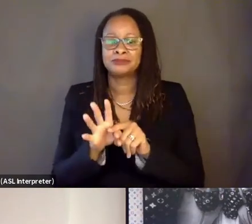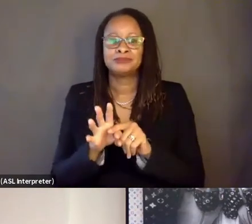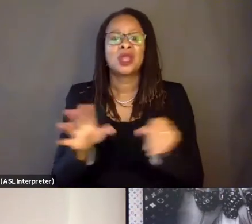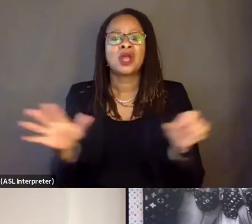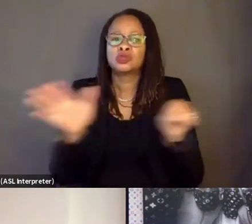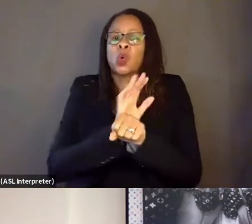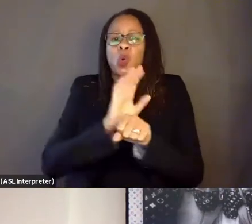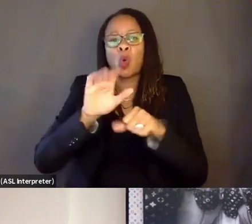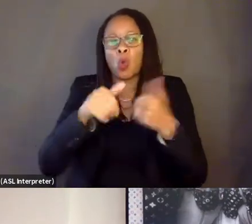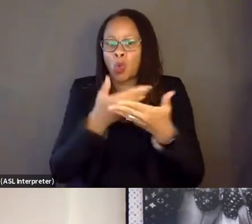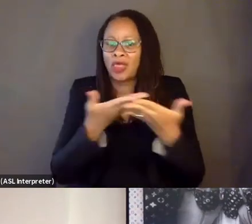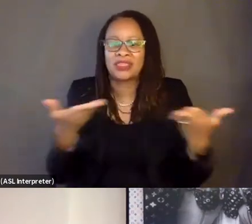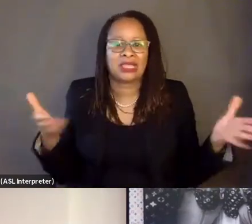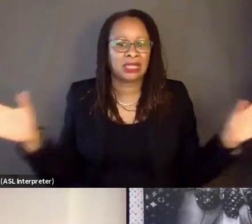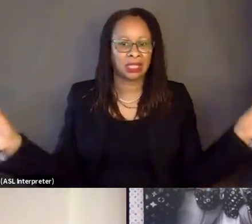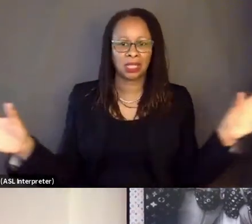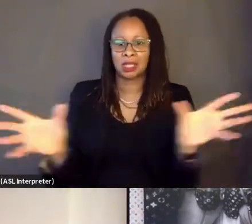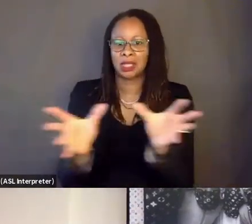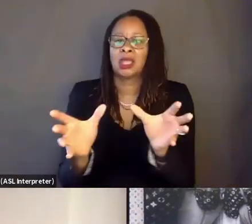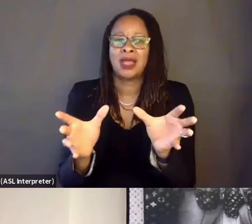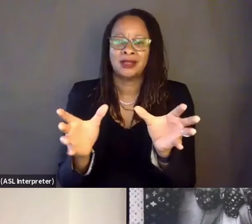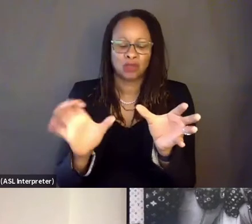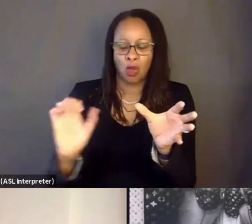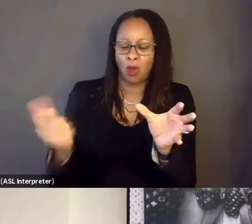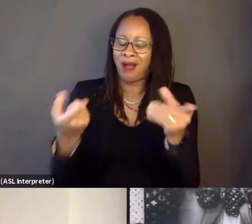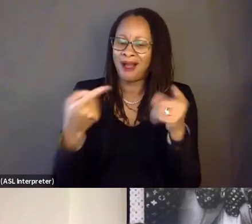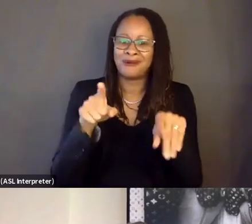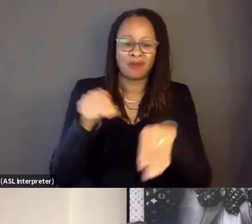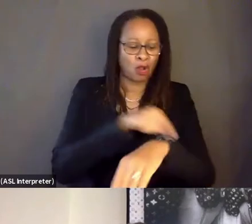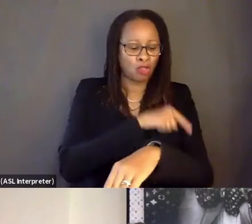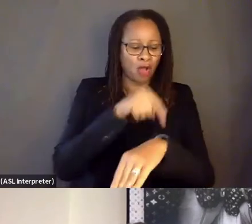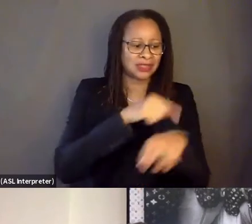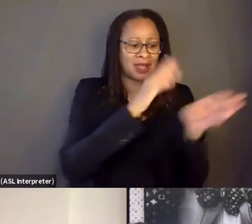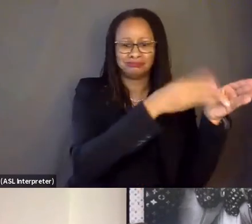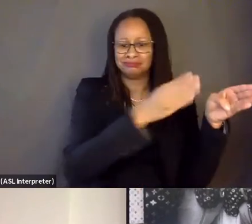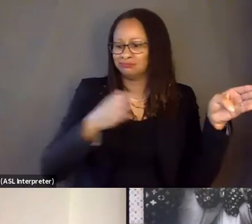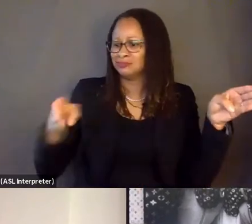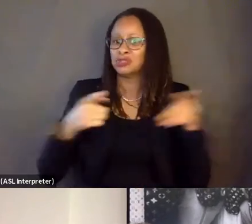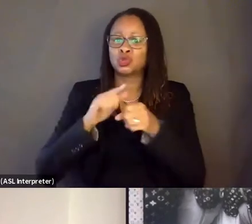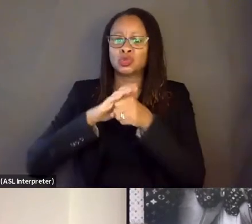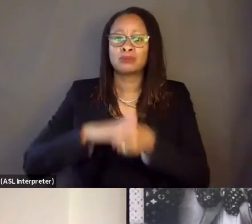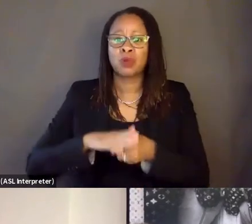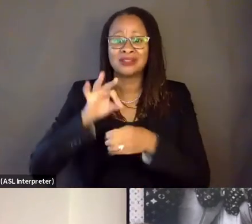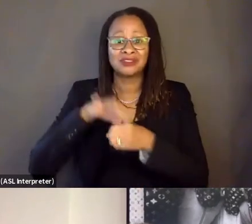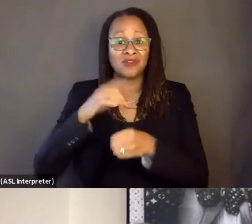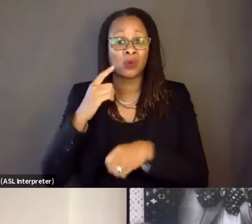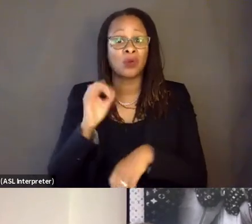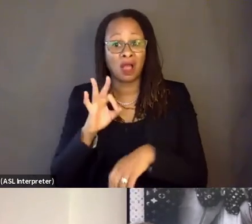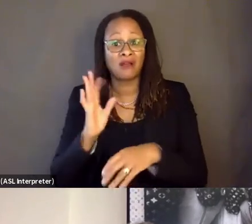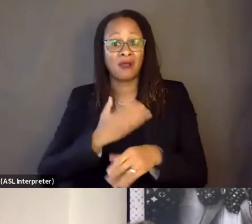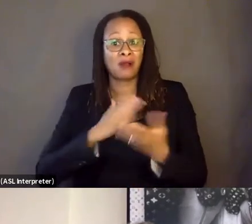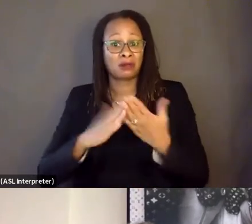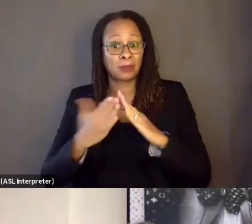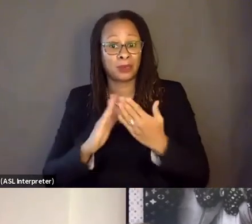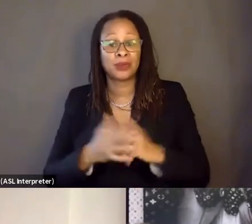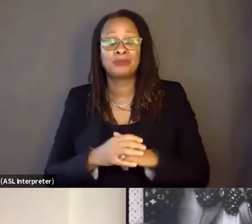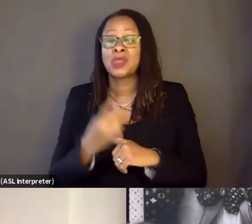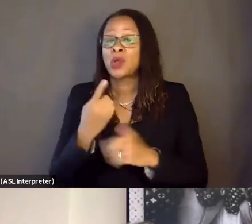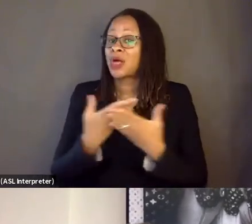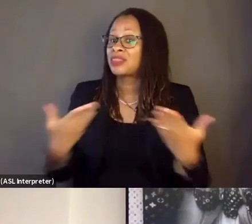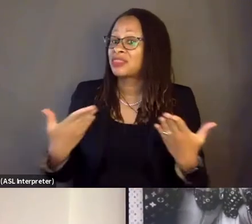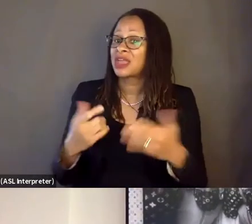whole thing that's been going on for a long time to try to suppress the vote. One of the things that I found interesting in this was that